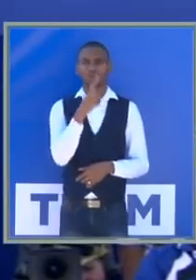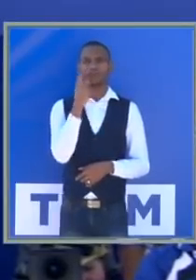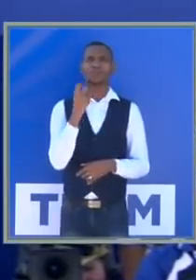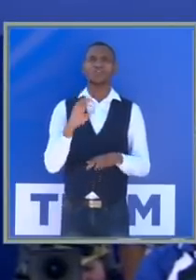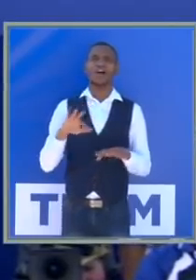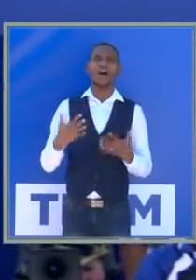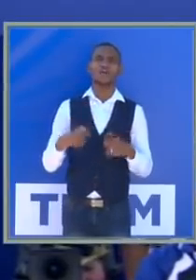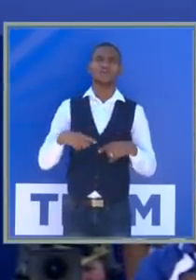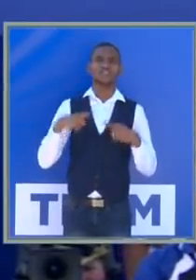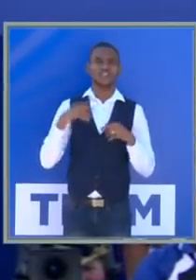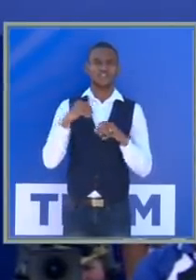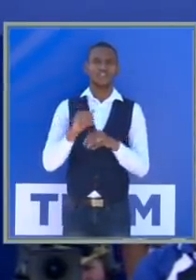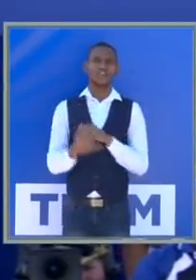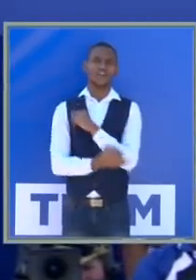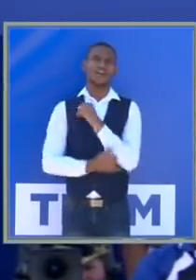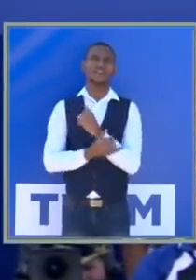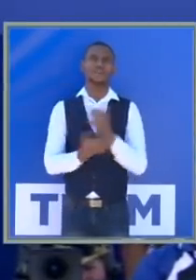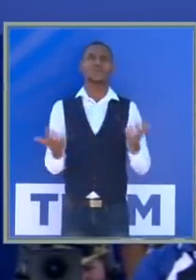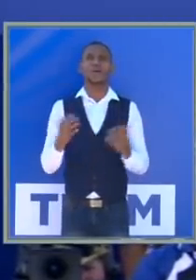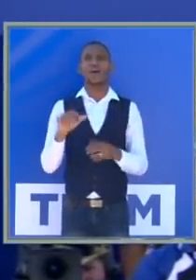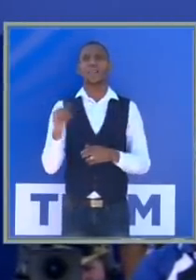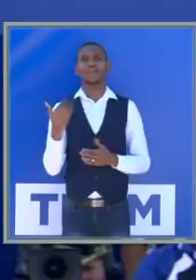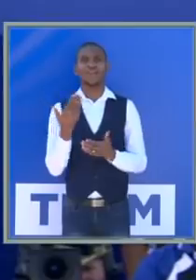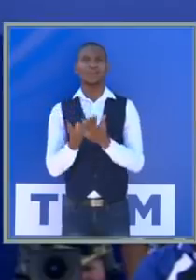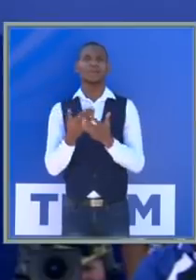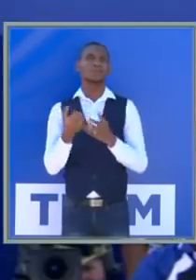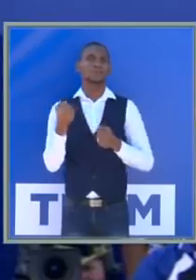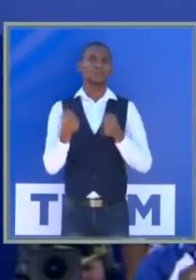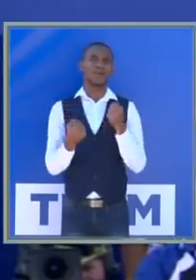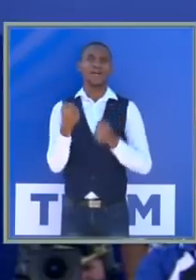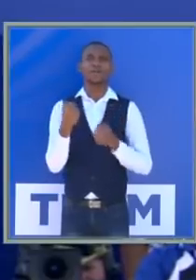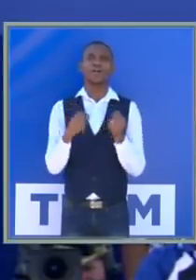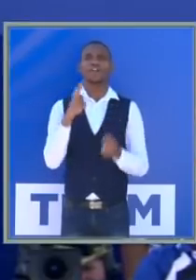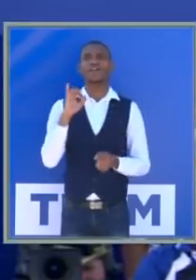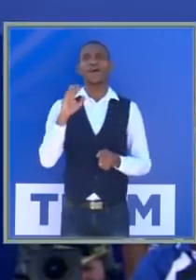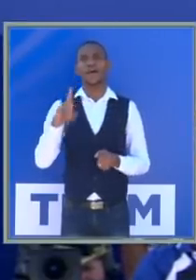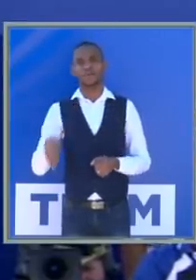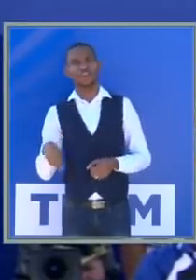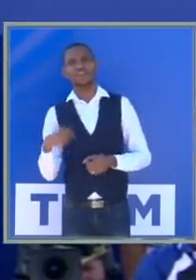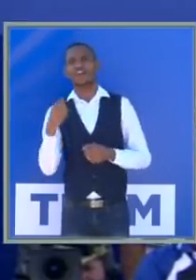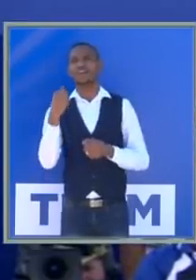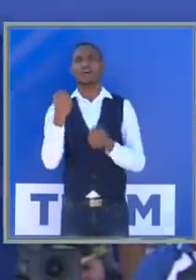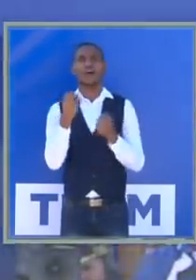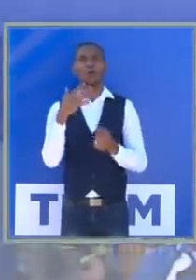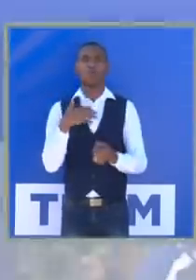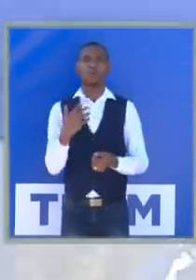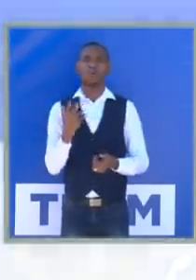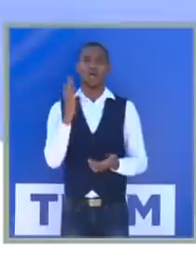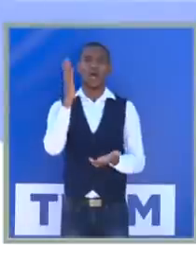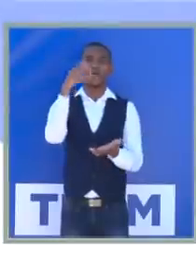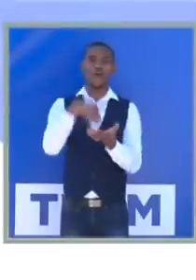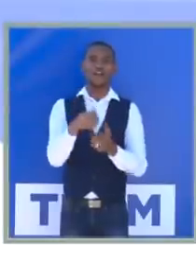How do we live in a country when others are able to drive VIP vehicles?